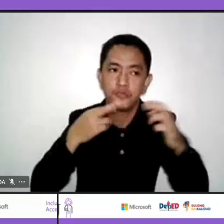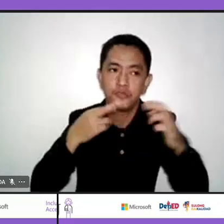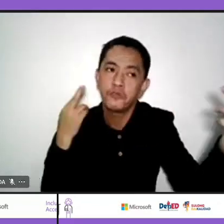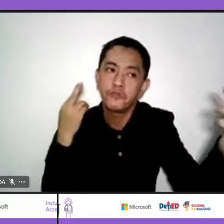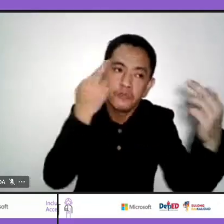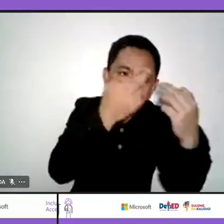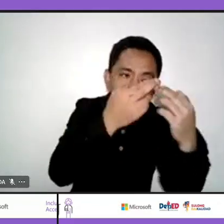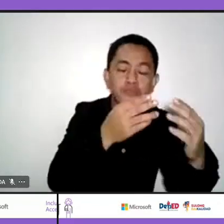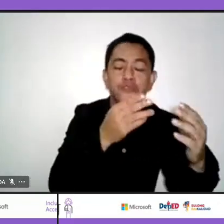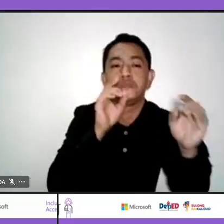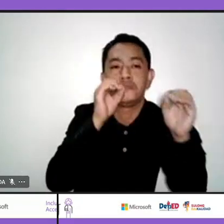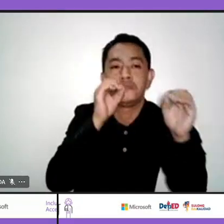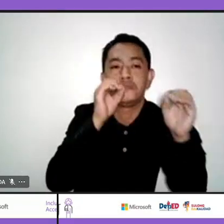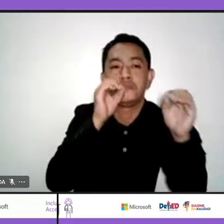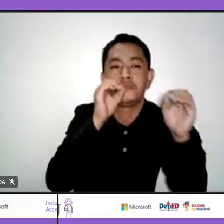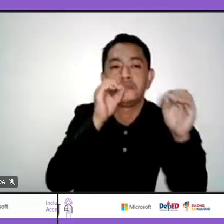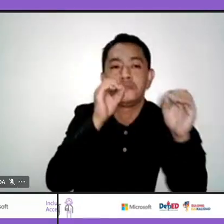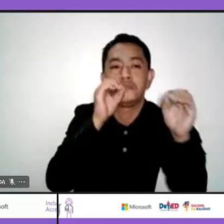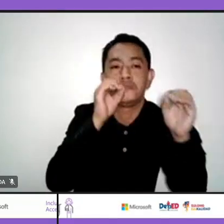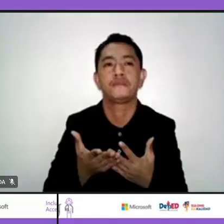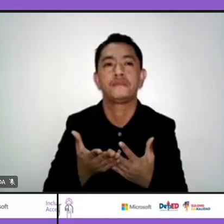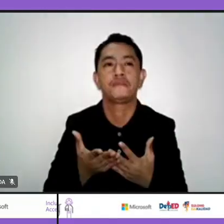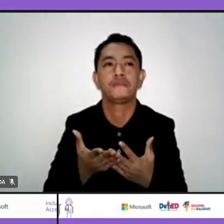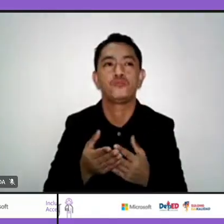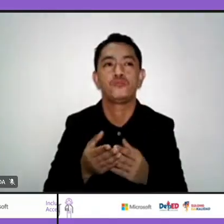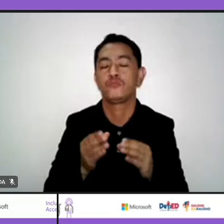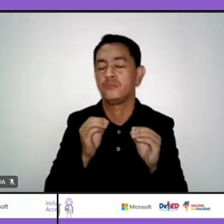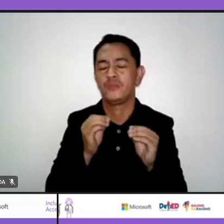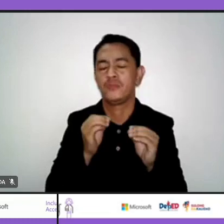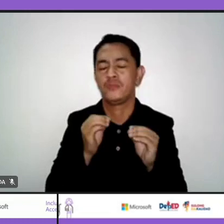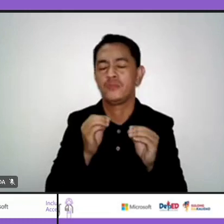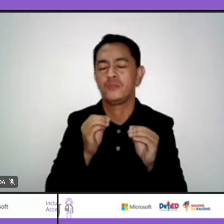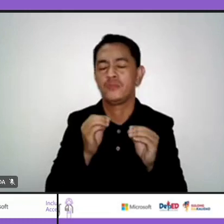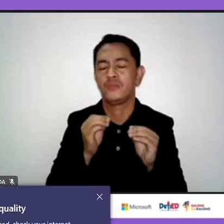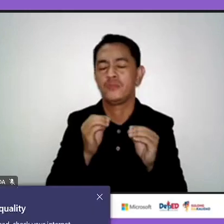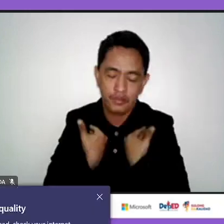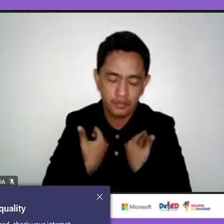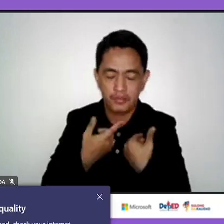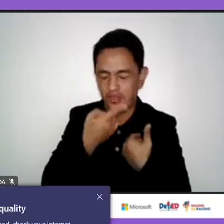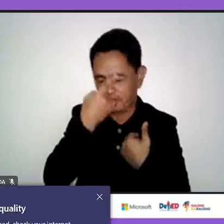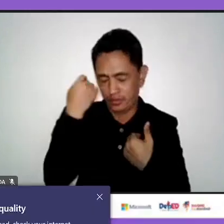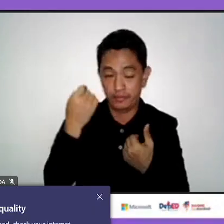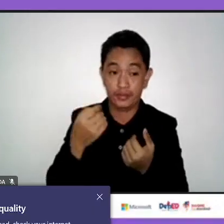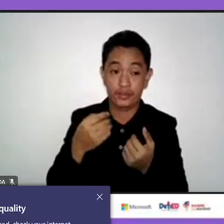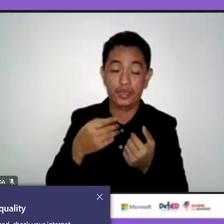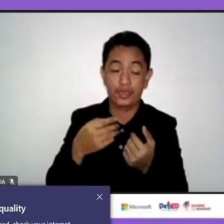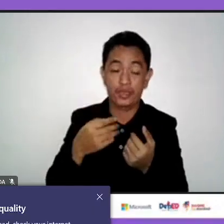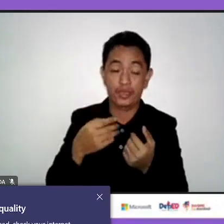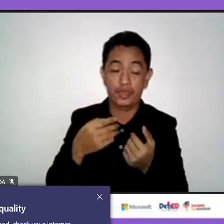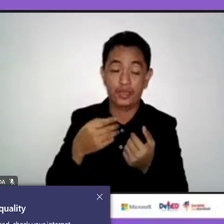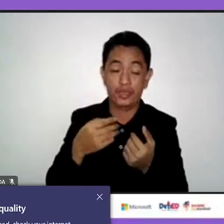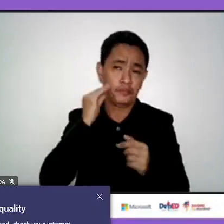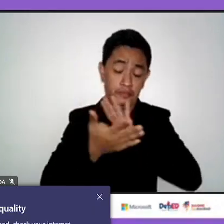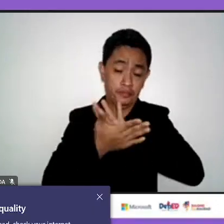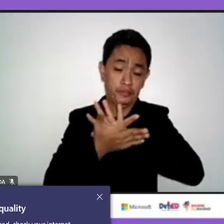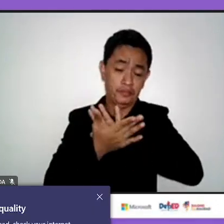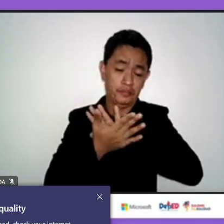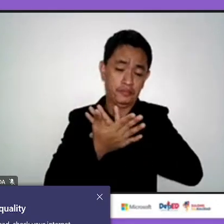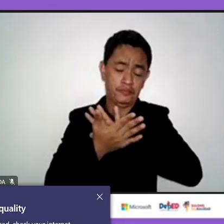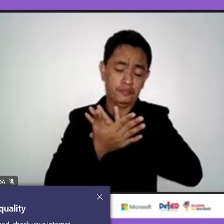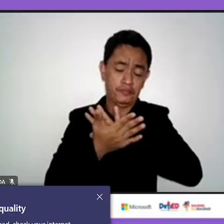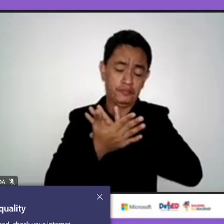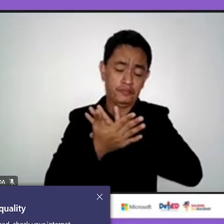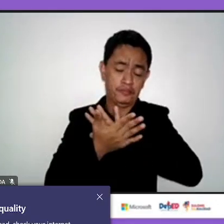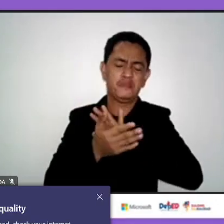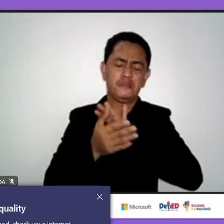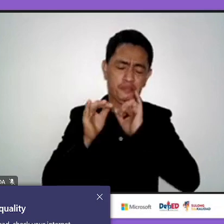Question is, make the expectations on parang very difficult to reach for teachers. Just so they